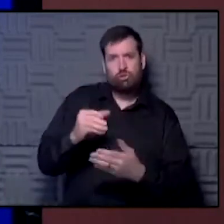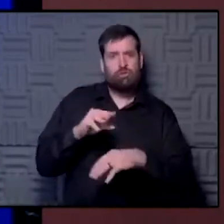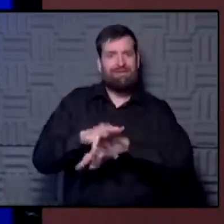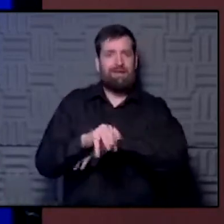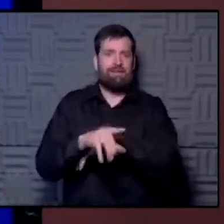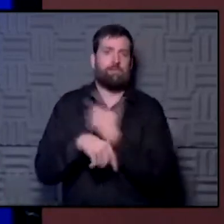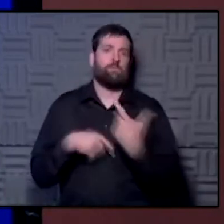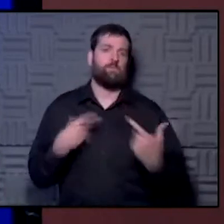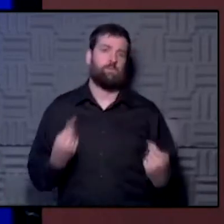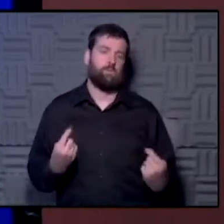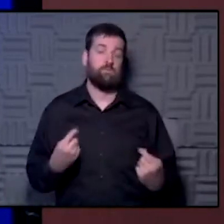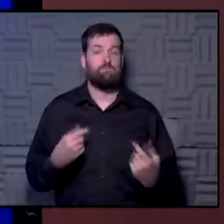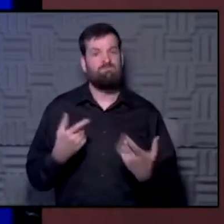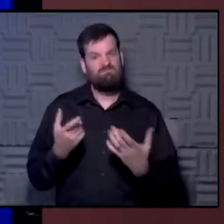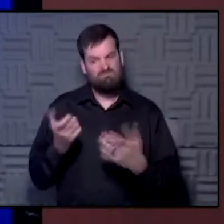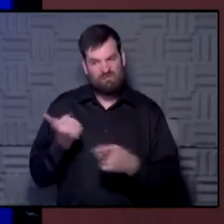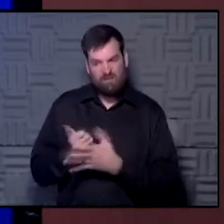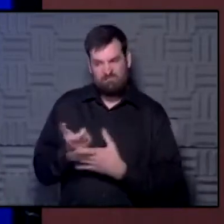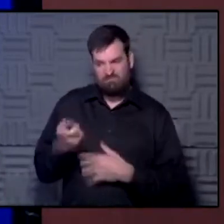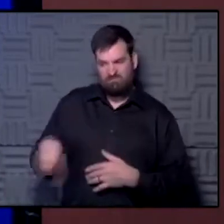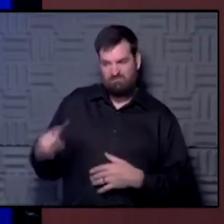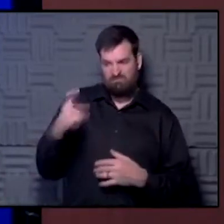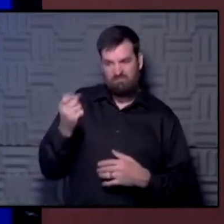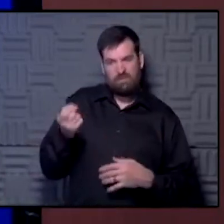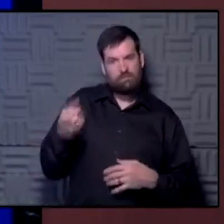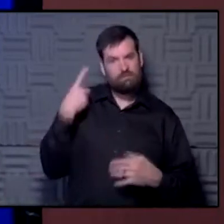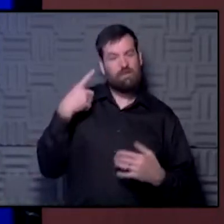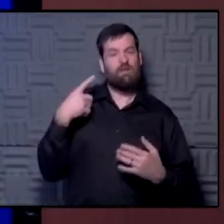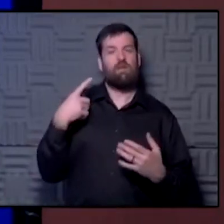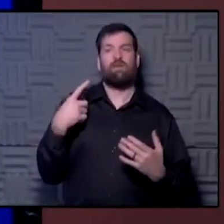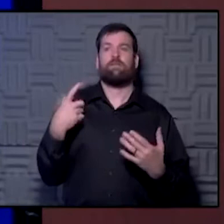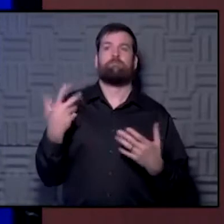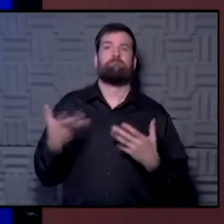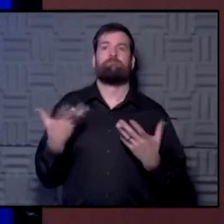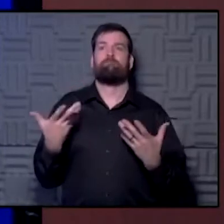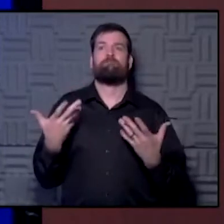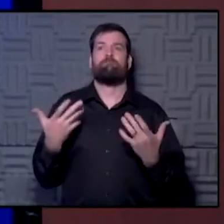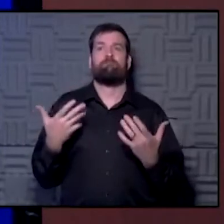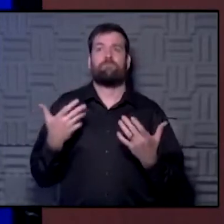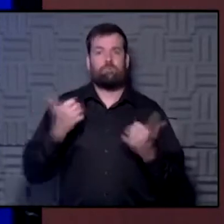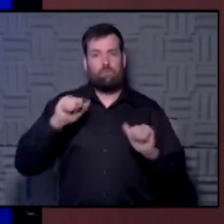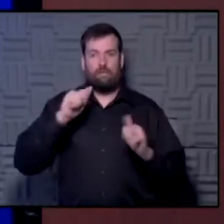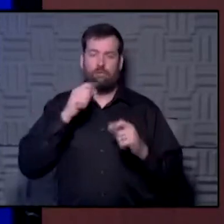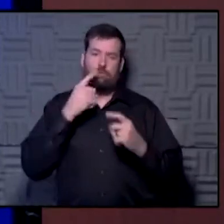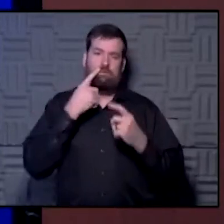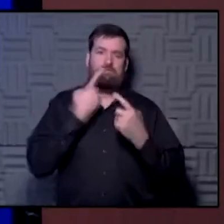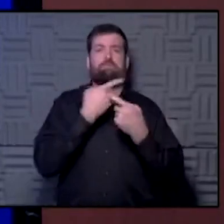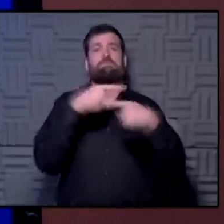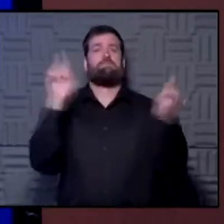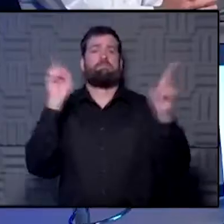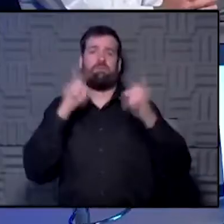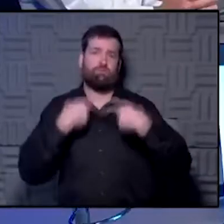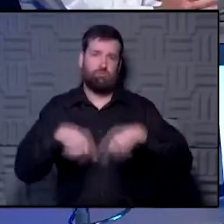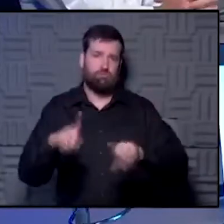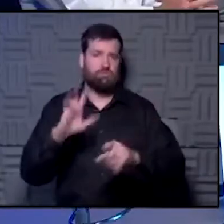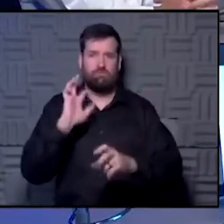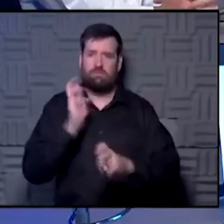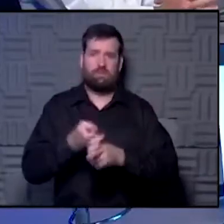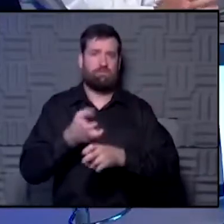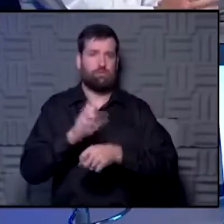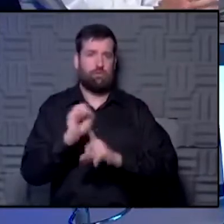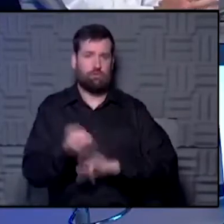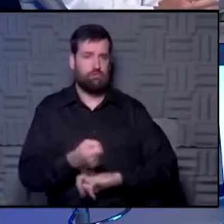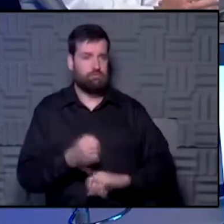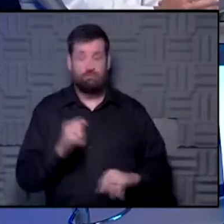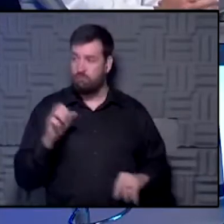and really help them understand how to make the best of a tough situation. Jodi, have you got, or I